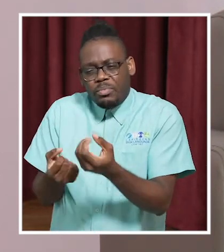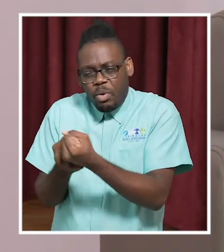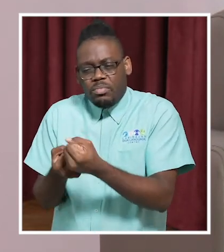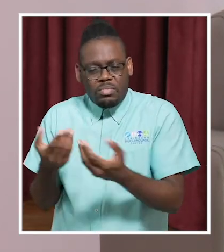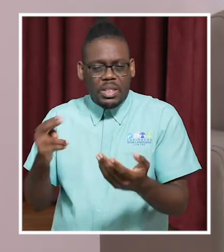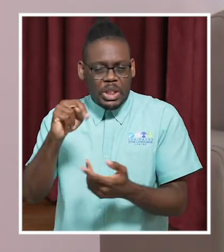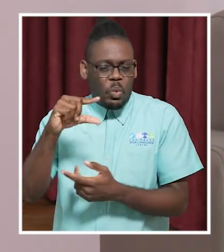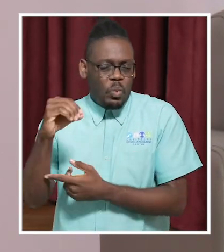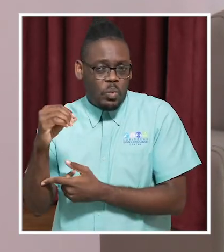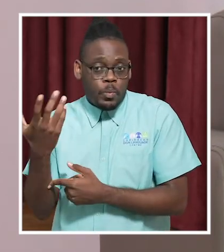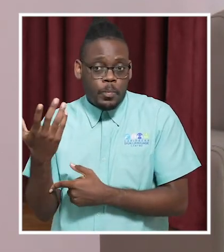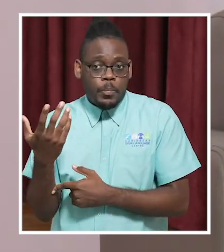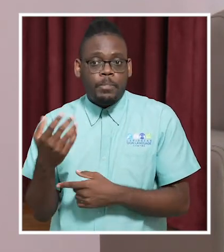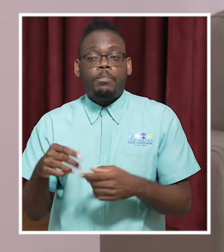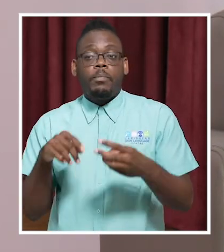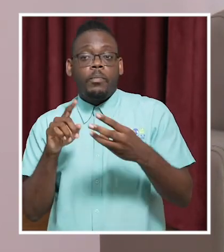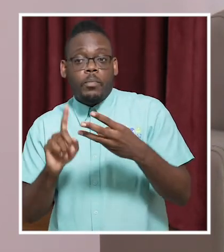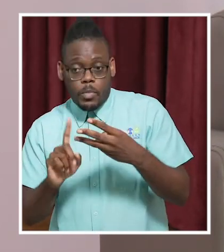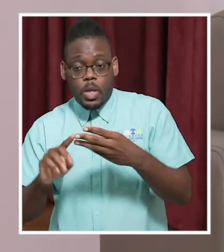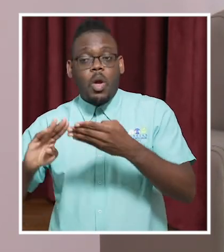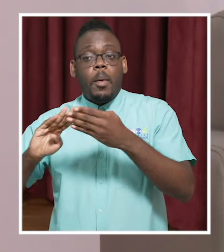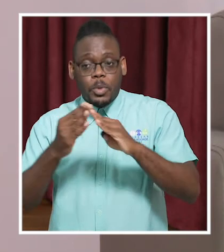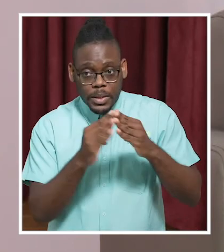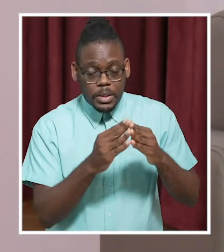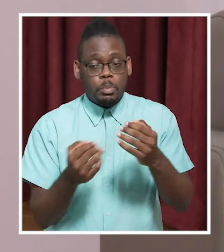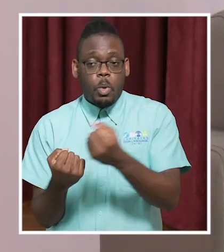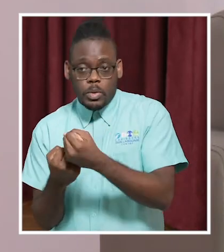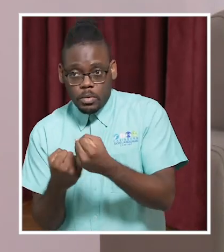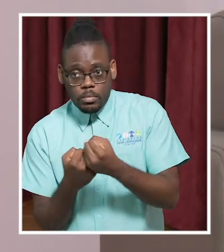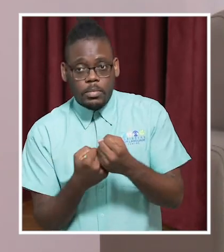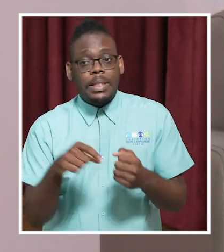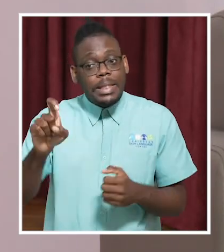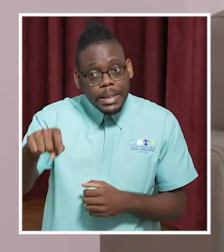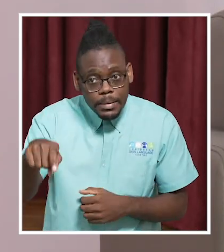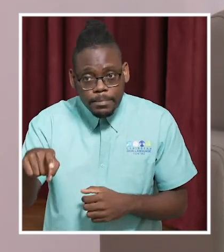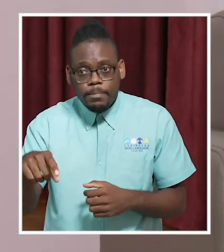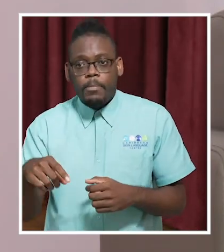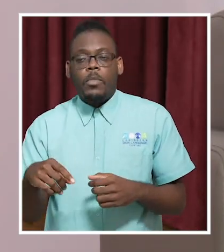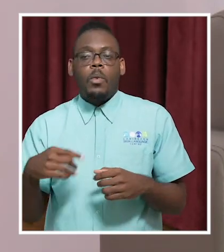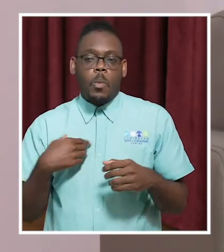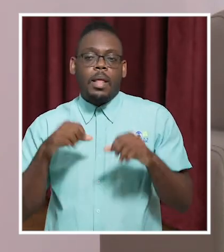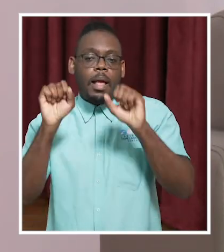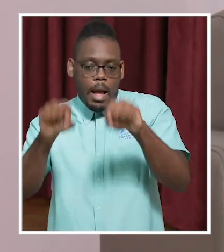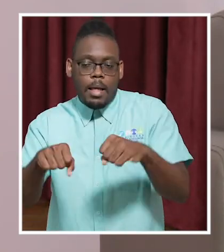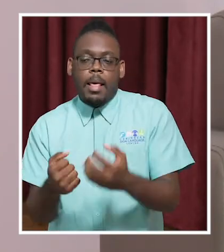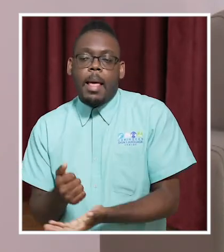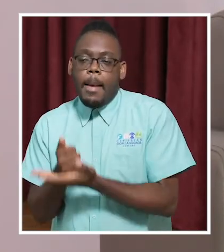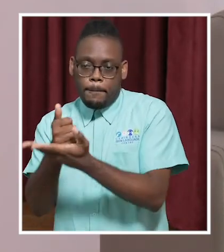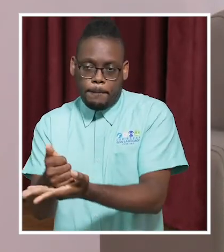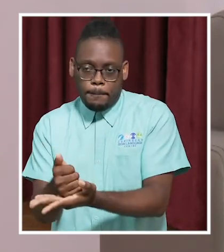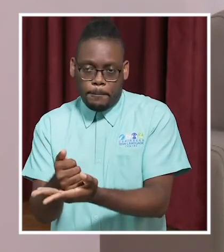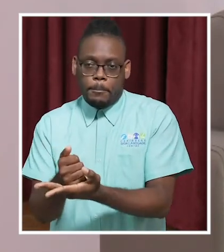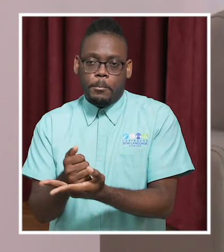have been asking if you want to do that, we can help for you to set it up because people moving from one area to the next is difficult. Yeah. And if